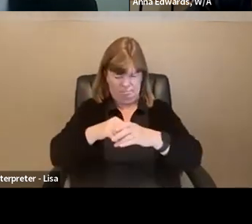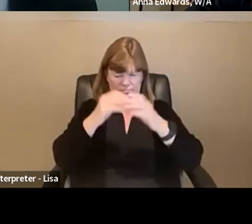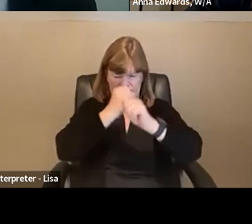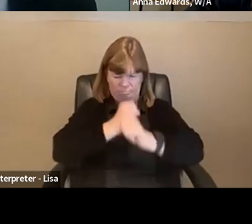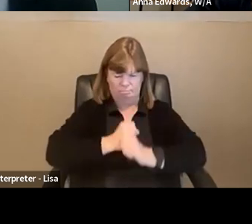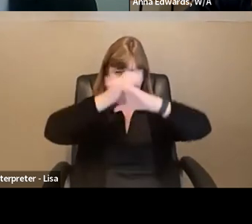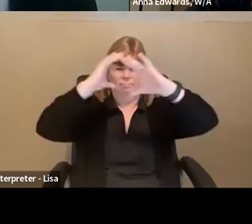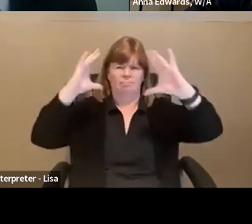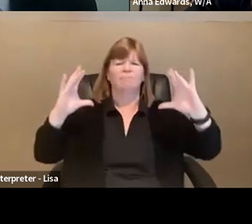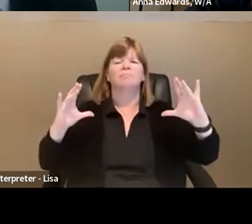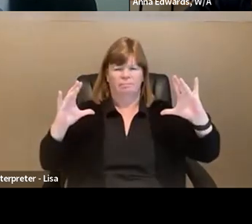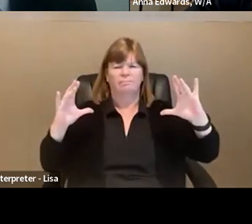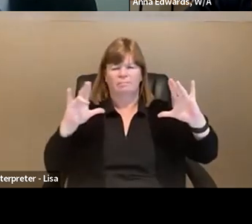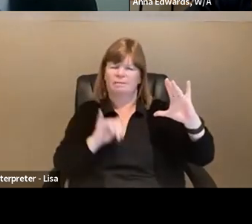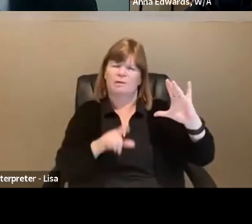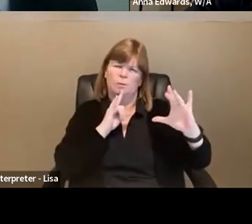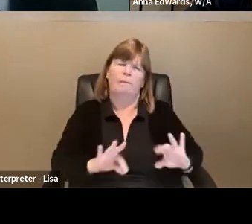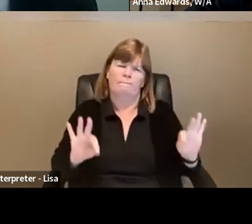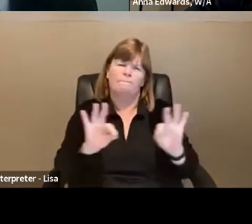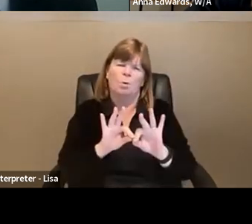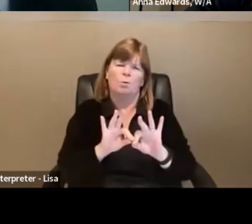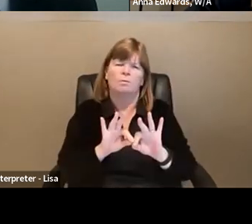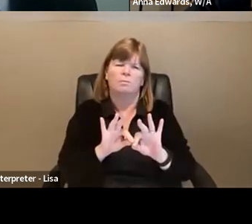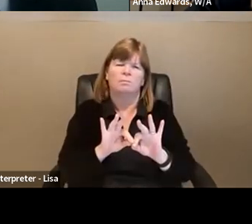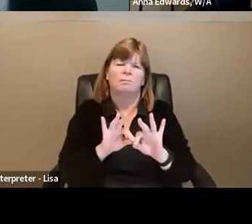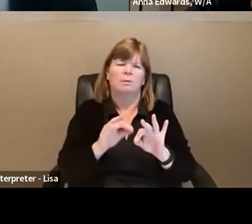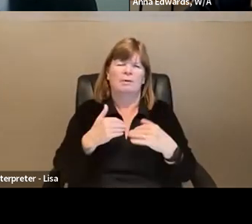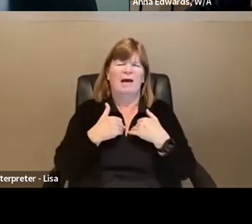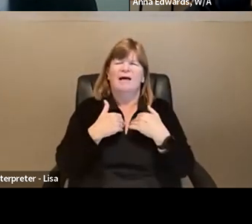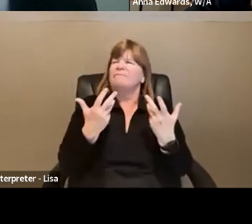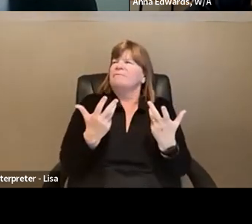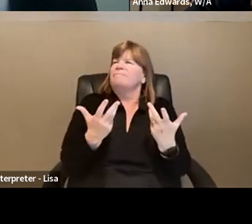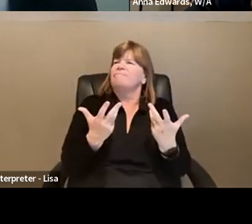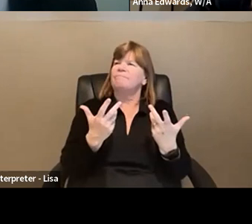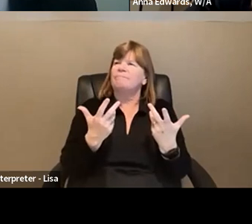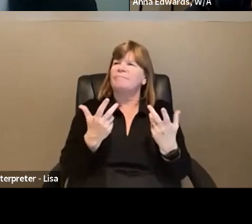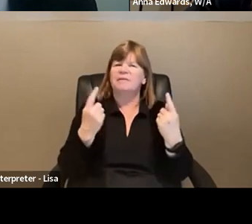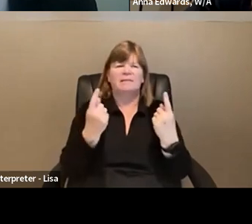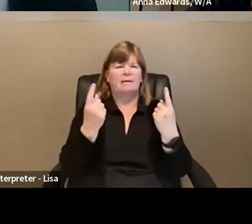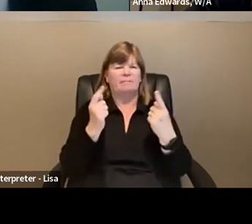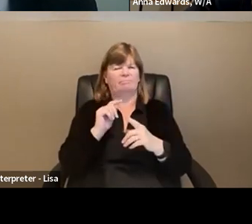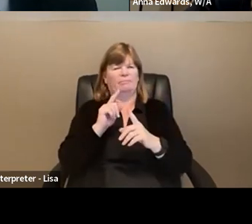picture. So that is really important to us, that we have some sort of goals like Sophia shared